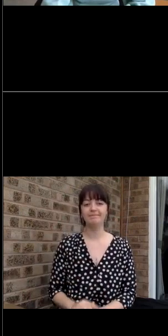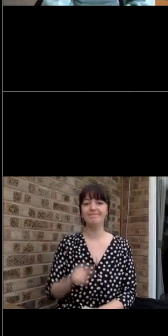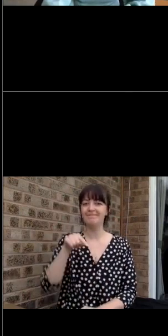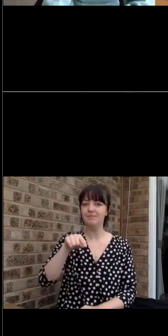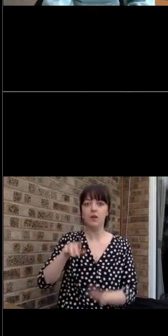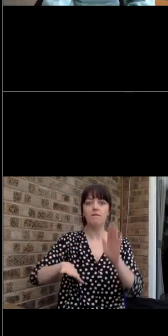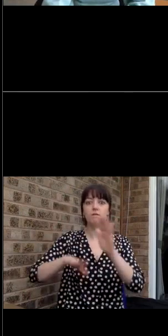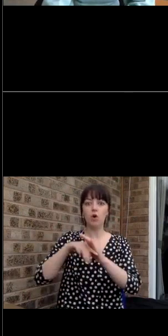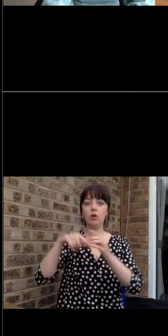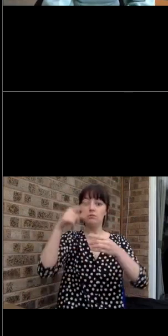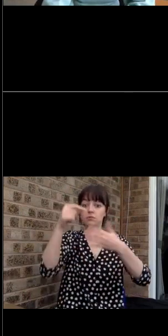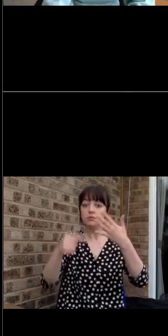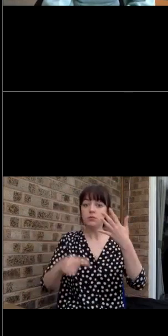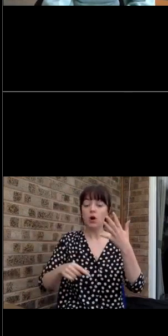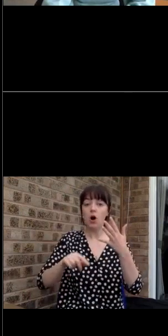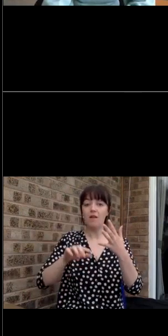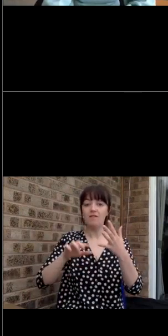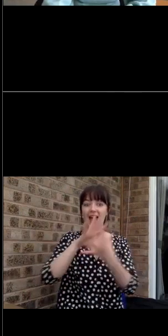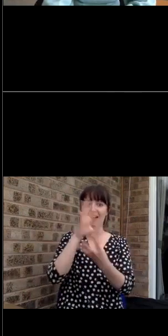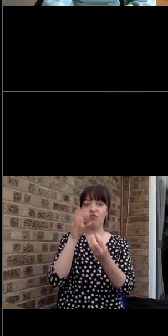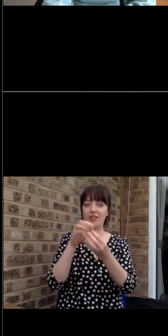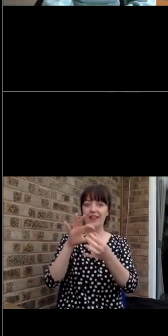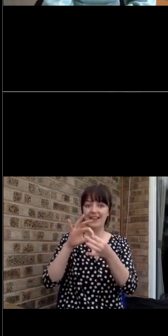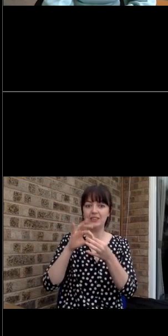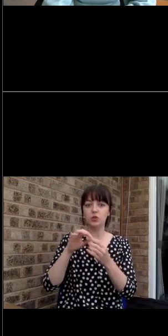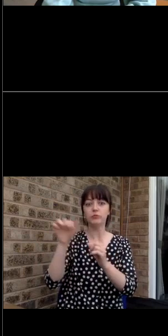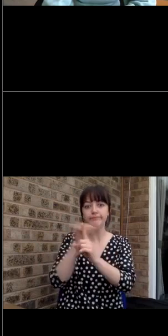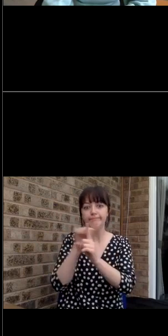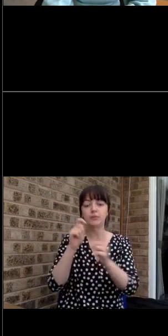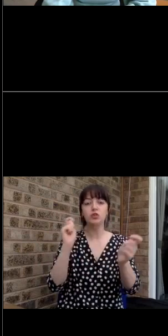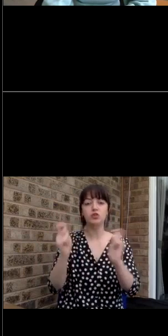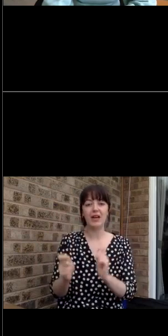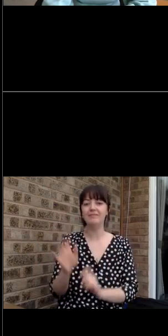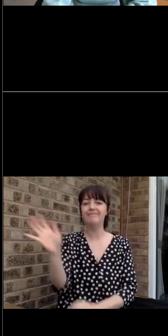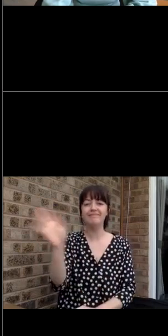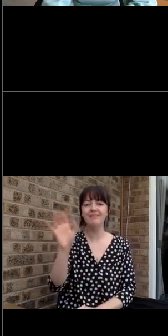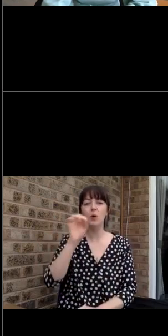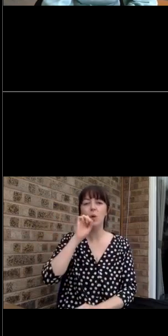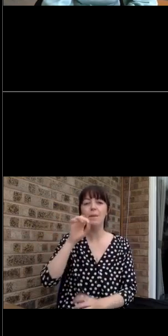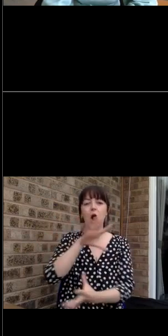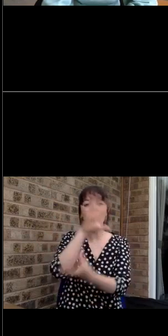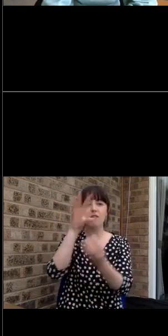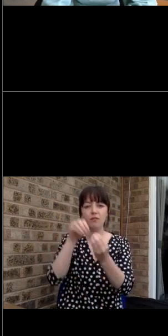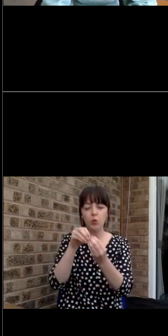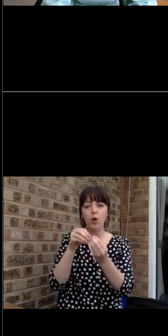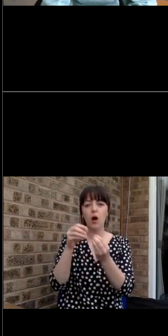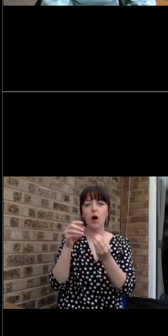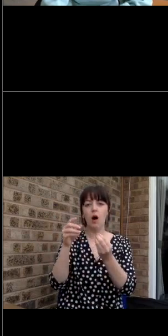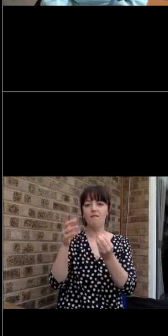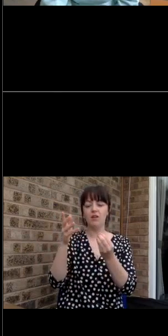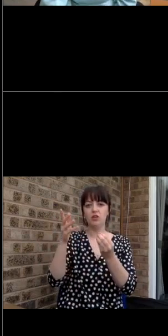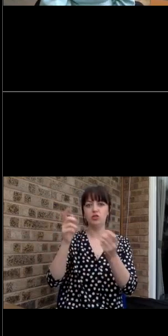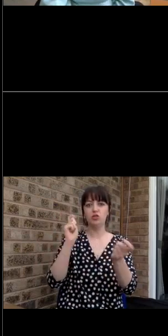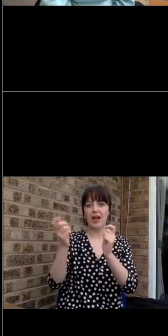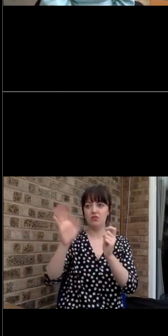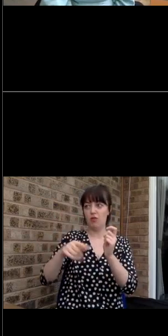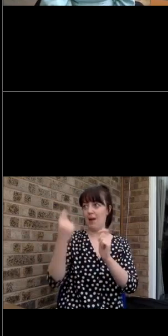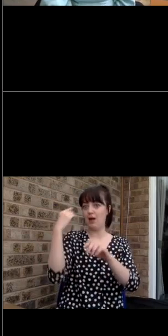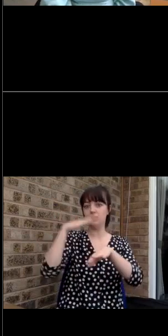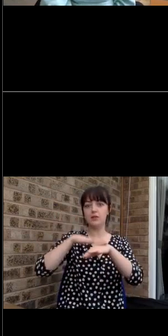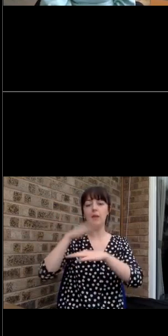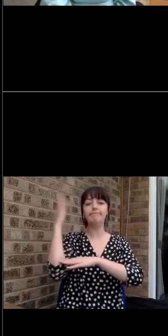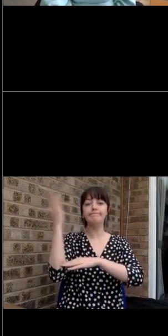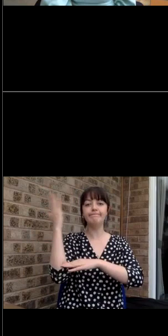view of every proposed refinement. Rather, we're providing you with an overview of some of the more notable refinements made to our proposals since